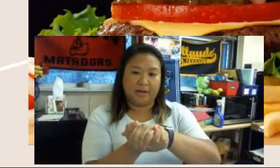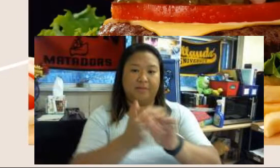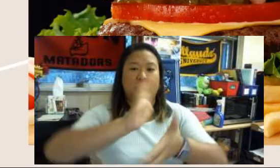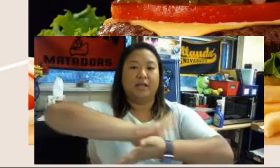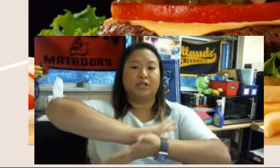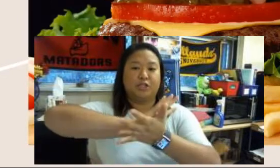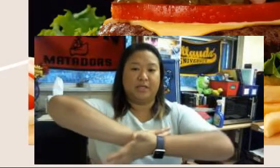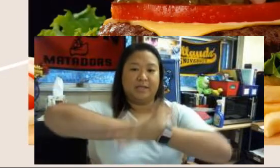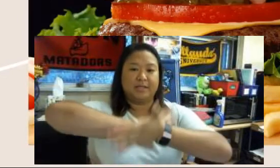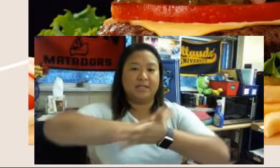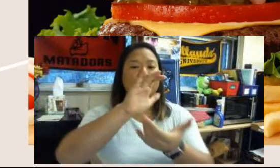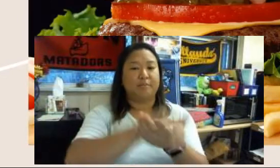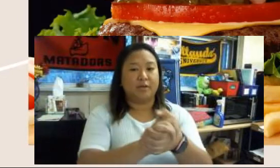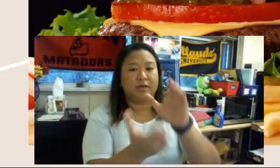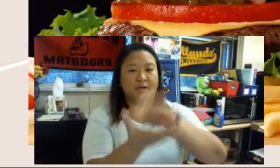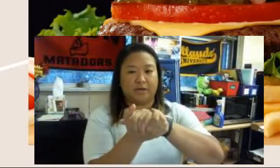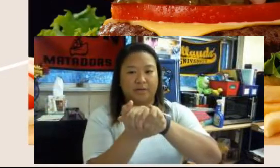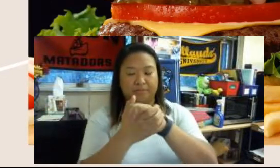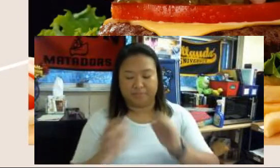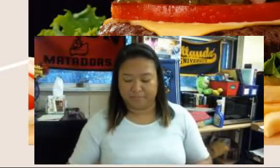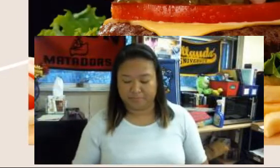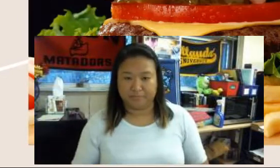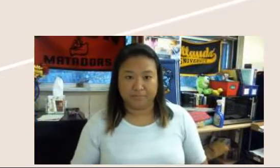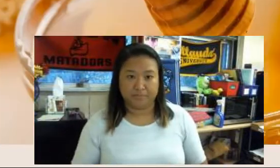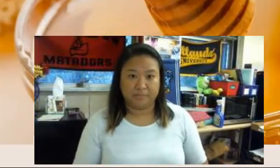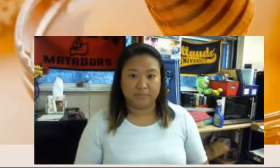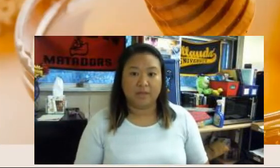hamburger, and then cheese, burger.